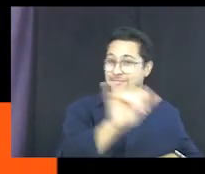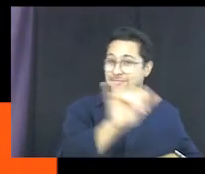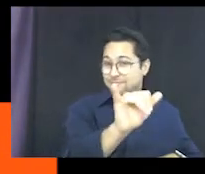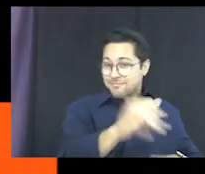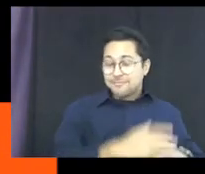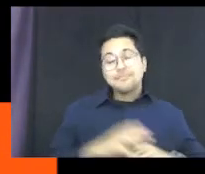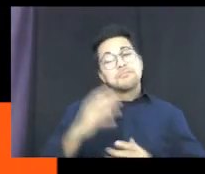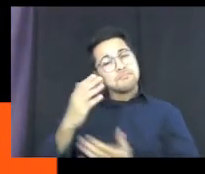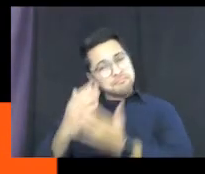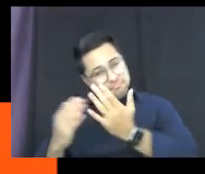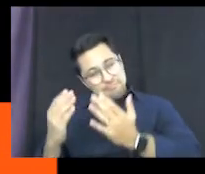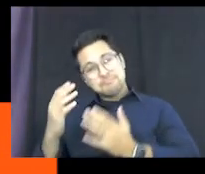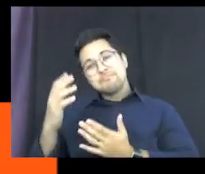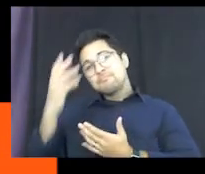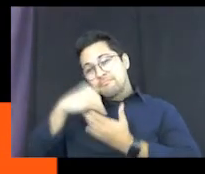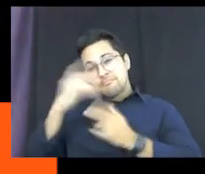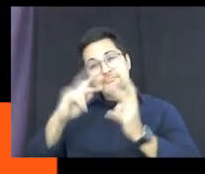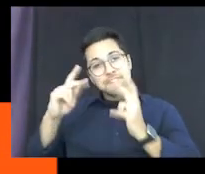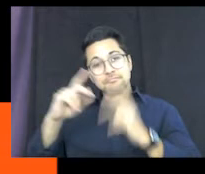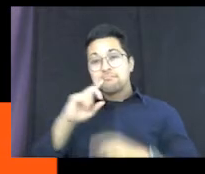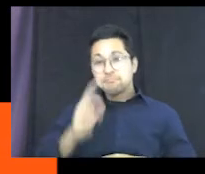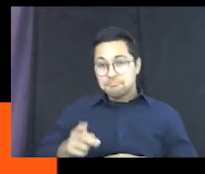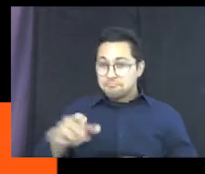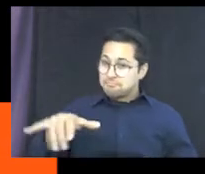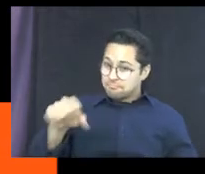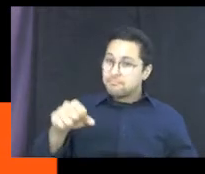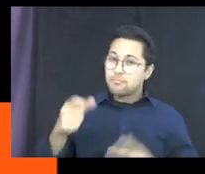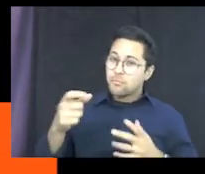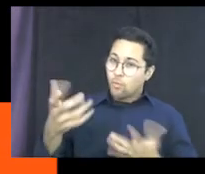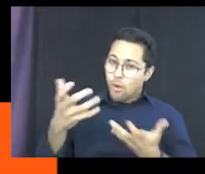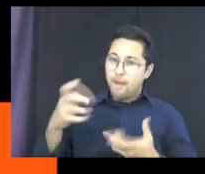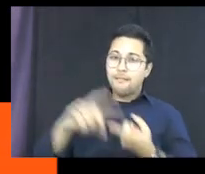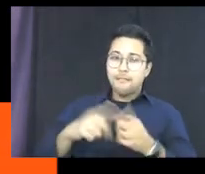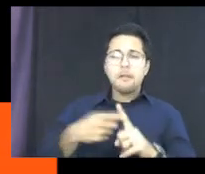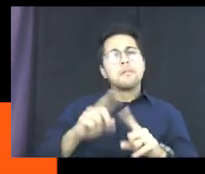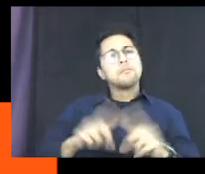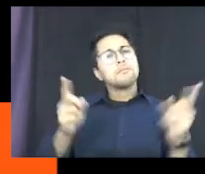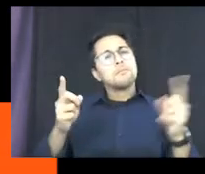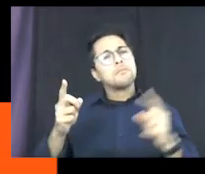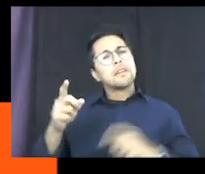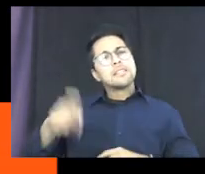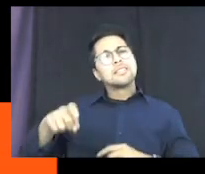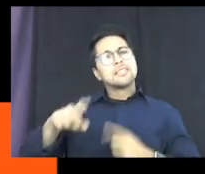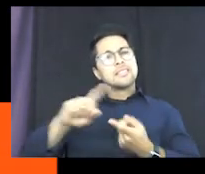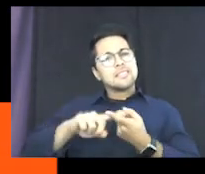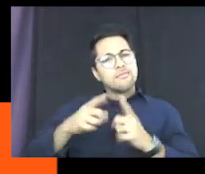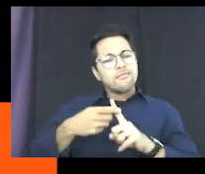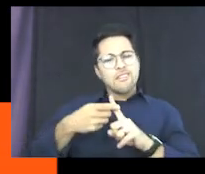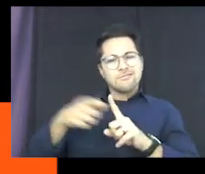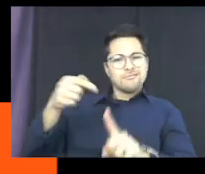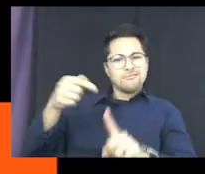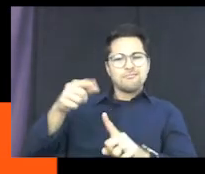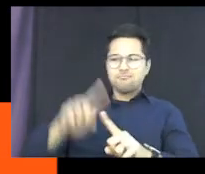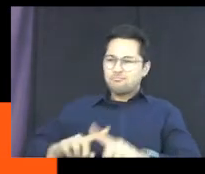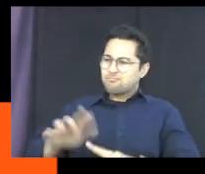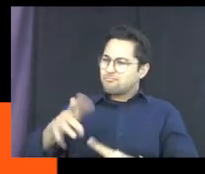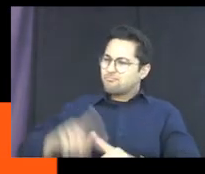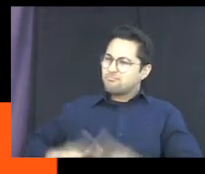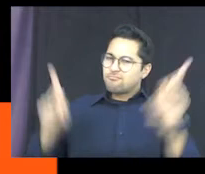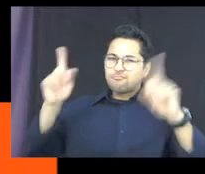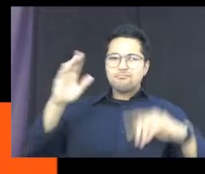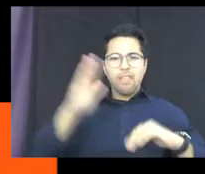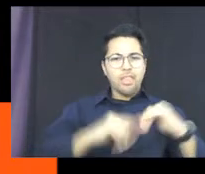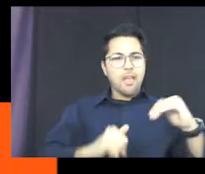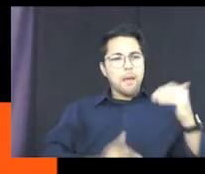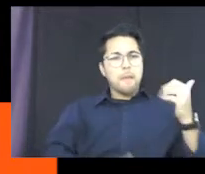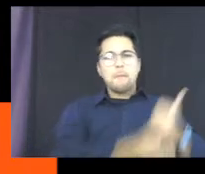autistic people do, in fact, want friends, but desire friendships in ways that differ from